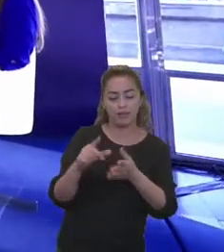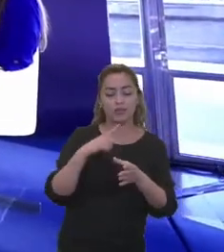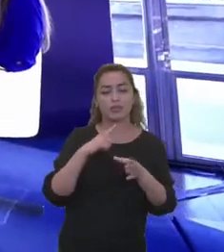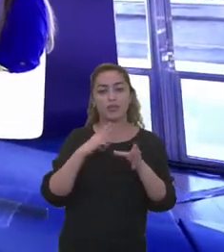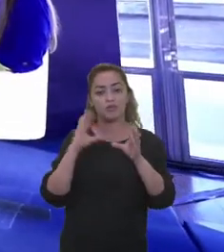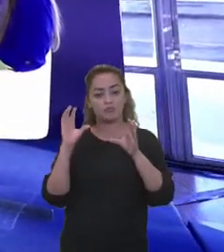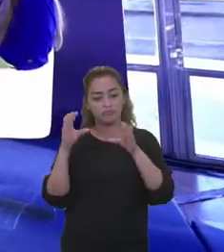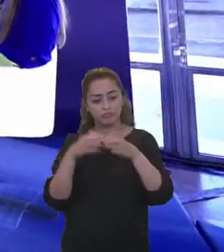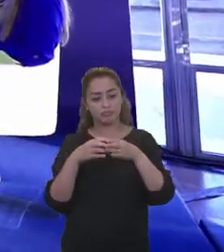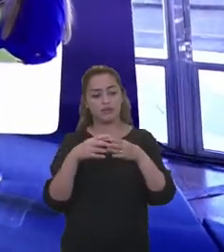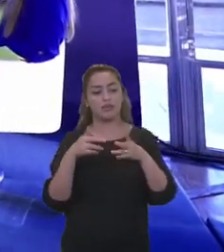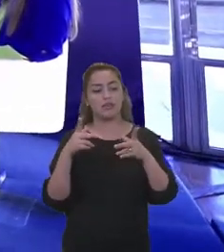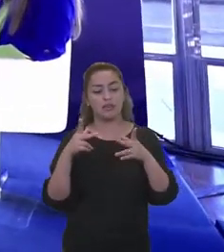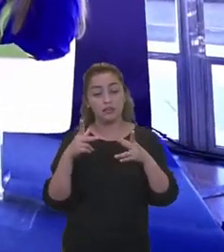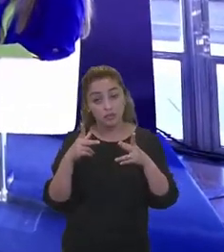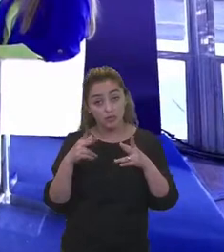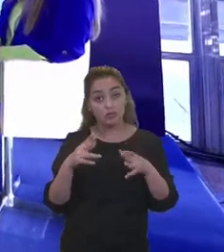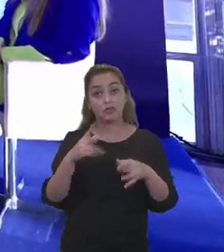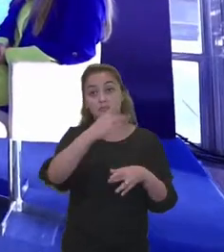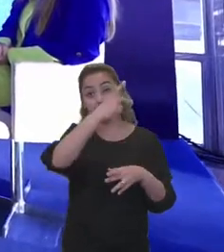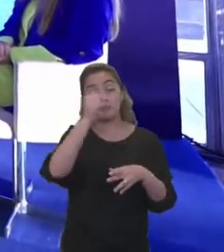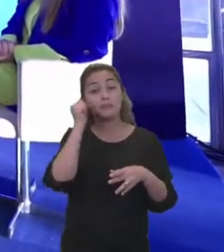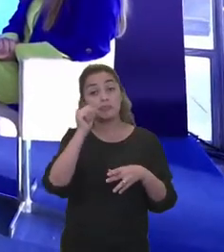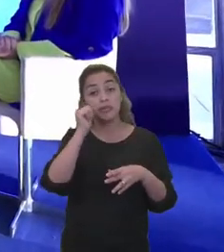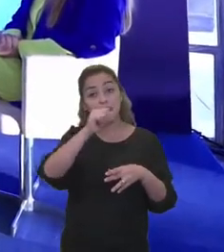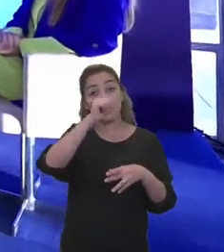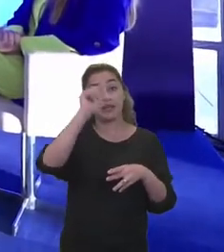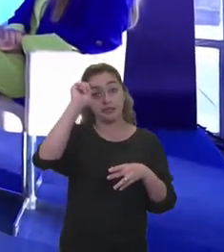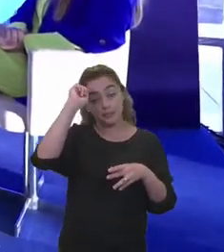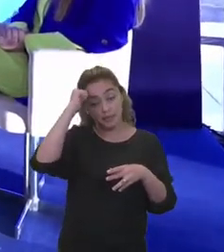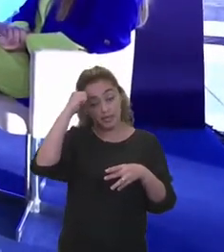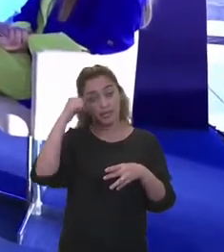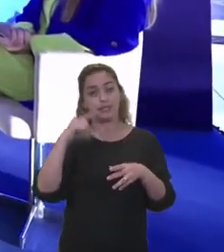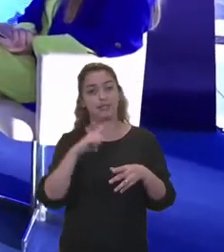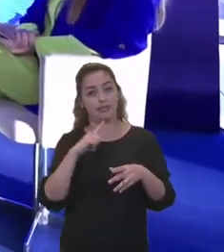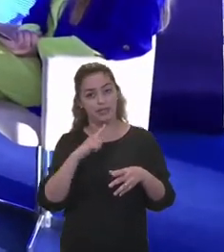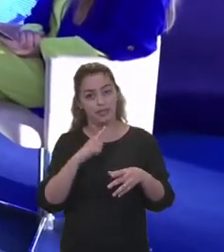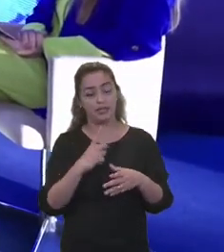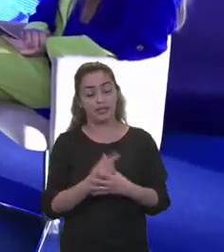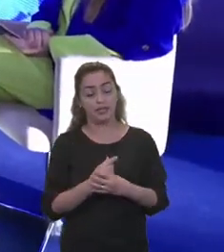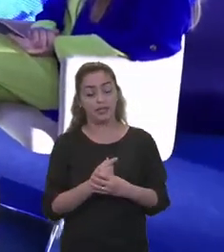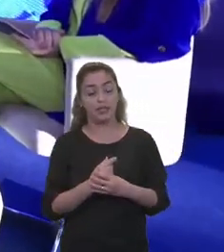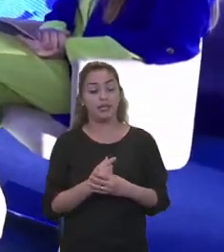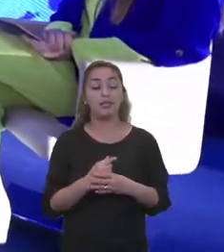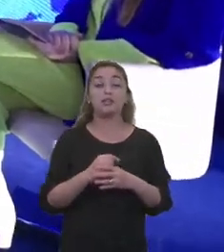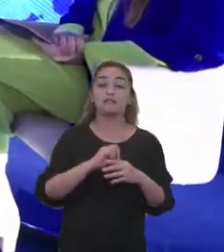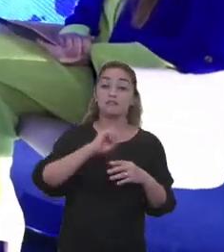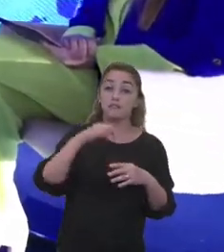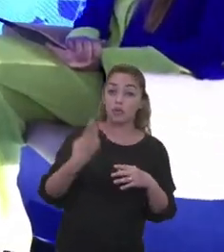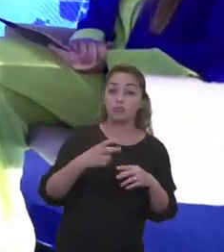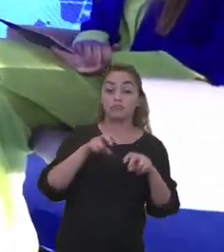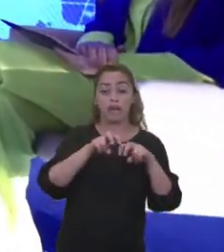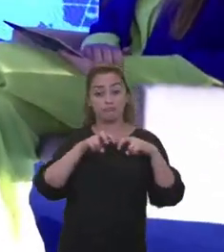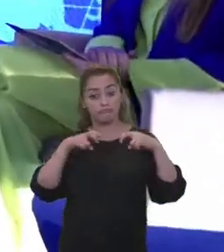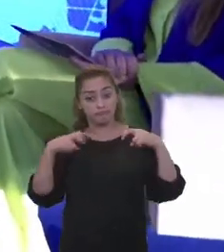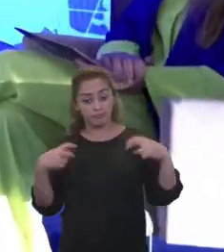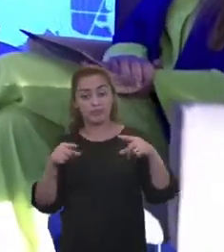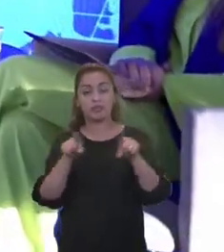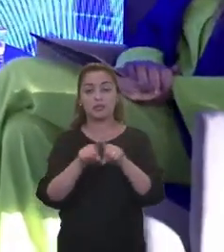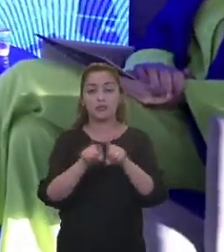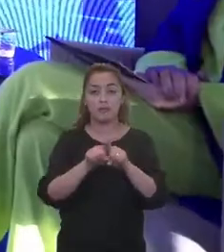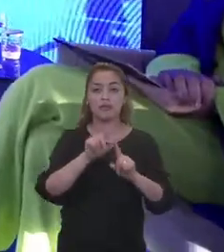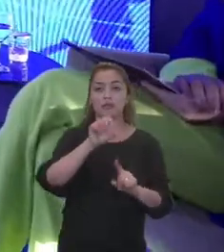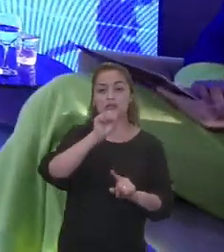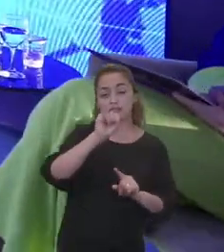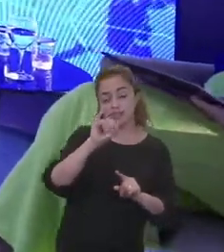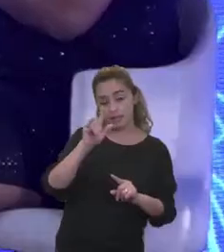book of black women. I have a book of executive black women, both in my board as